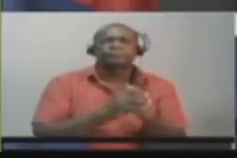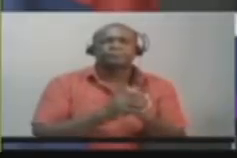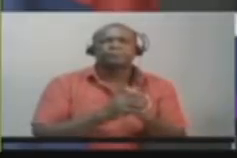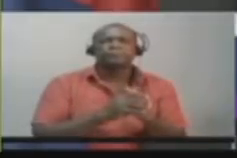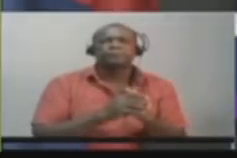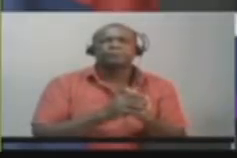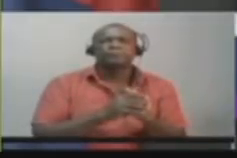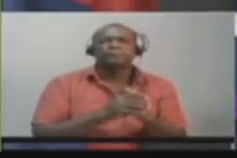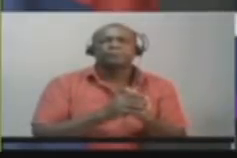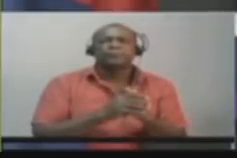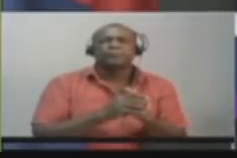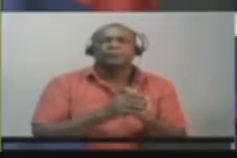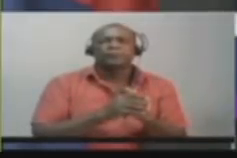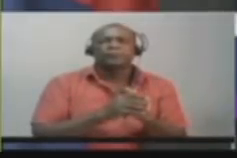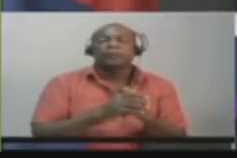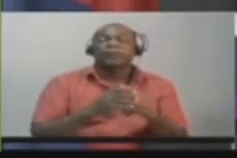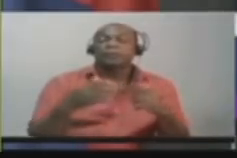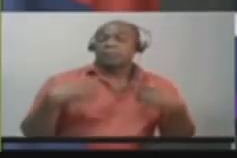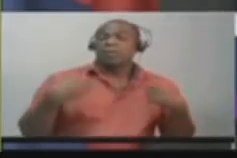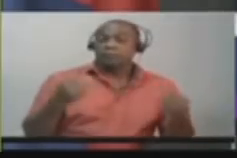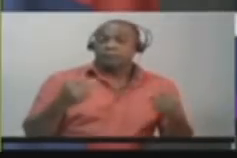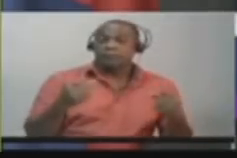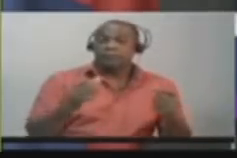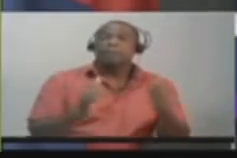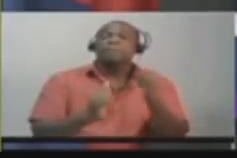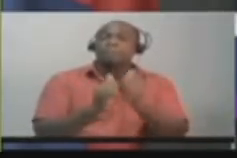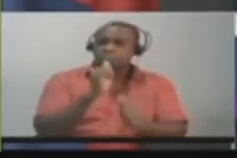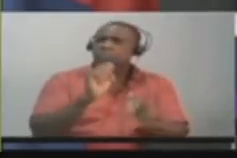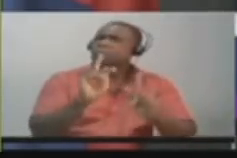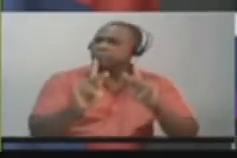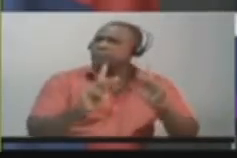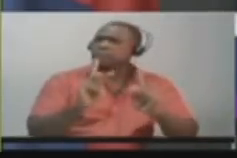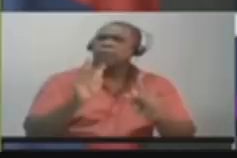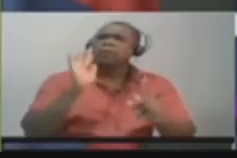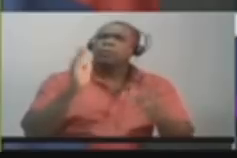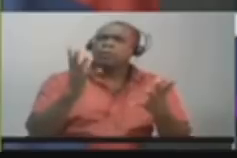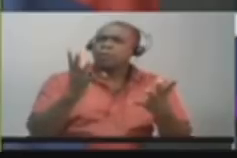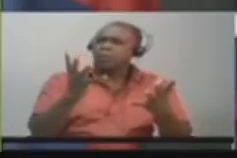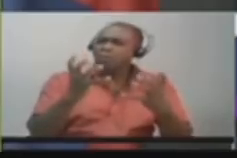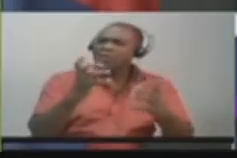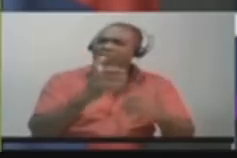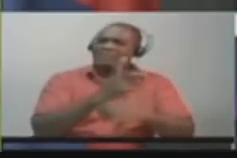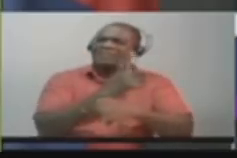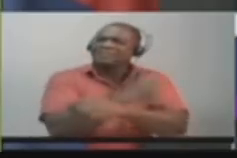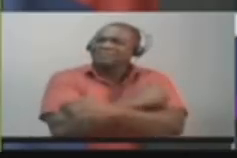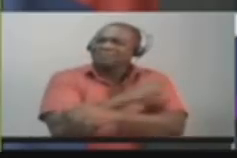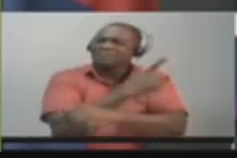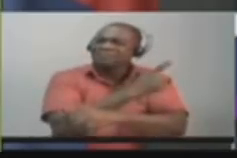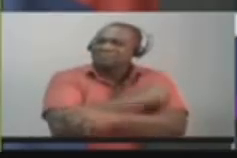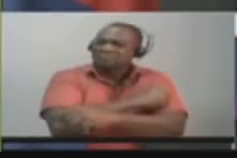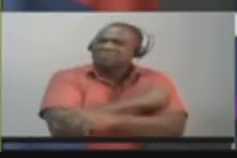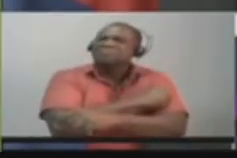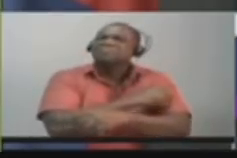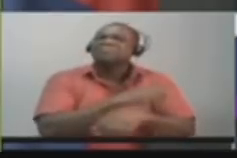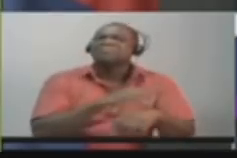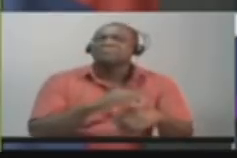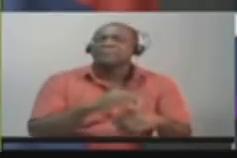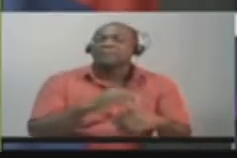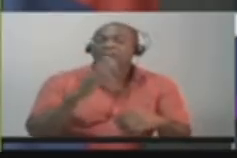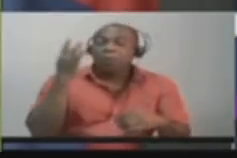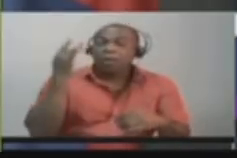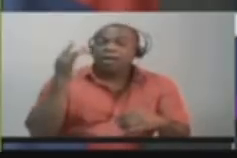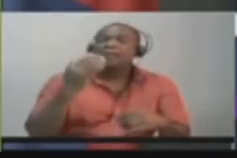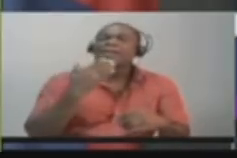people in this country would want to get vaccinated because there's a good reason so to do. There is